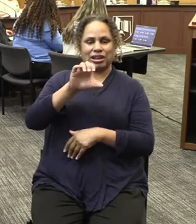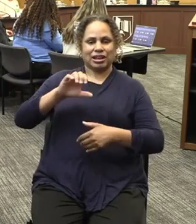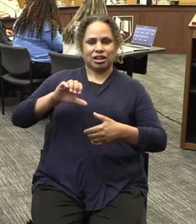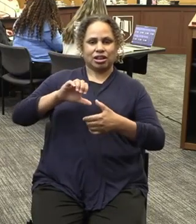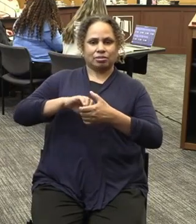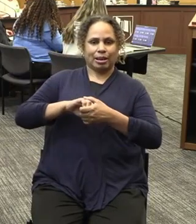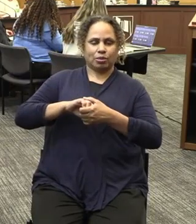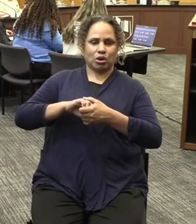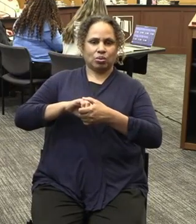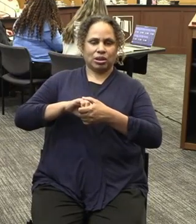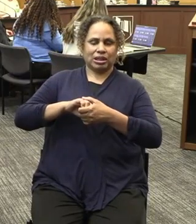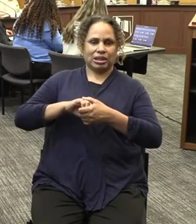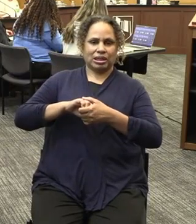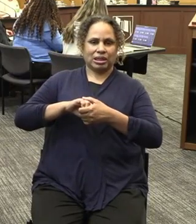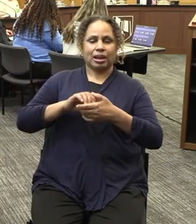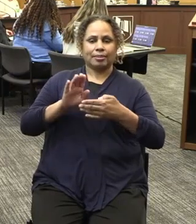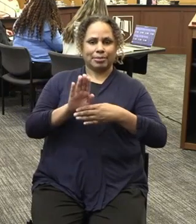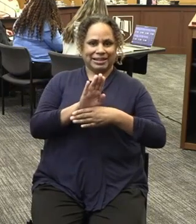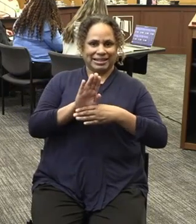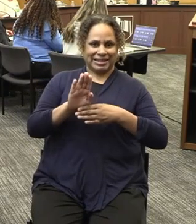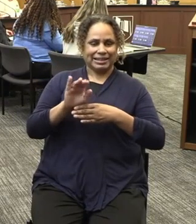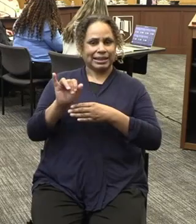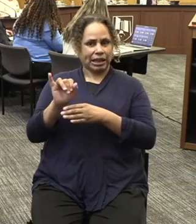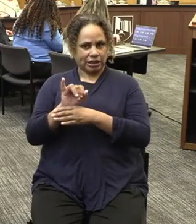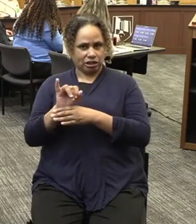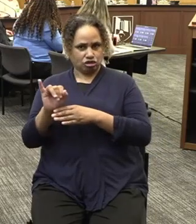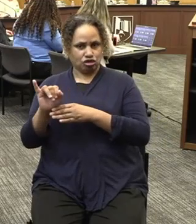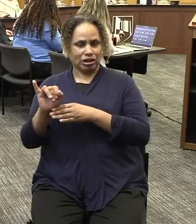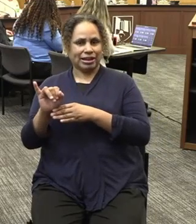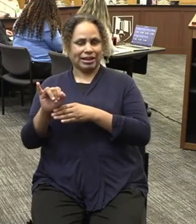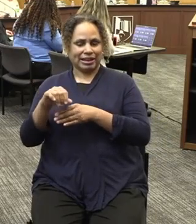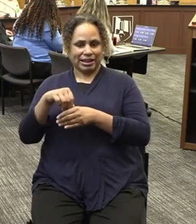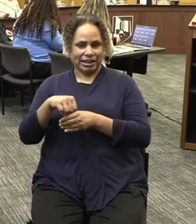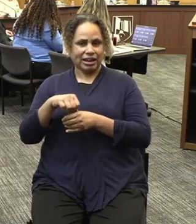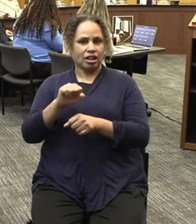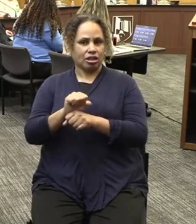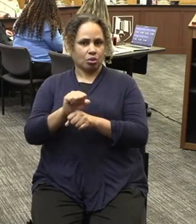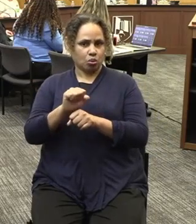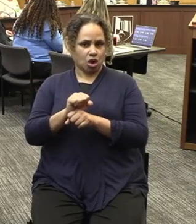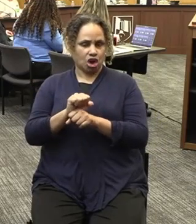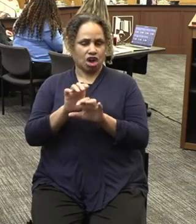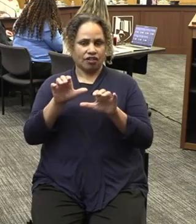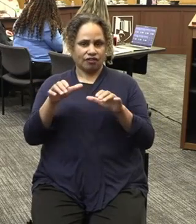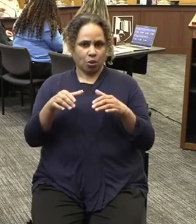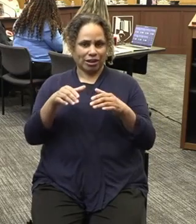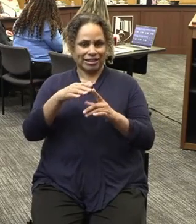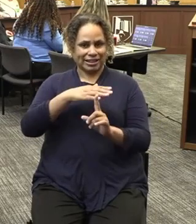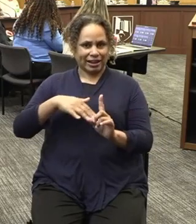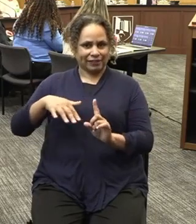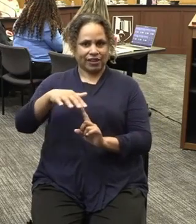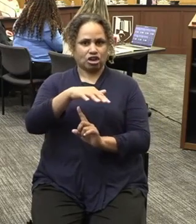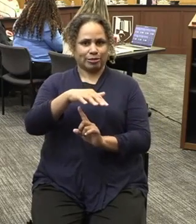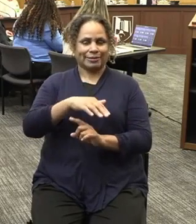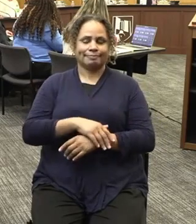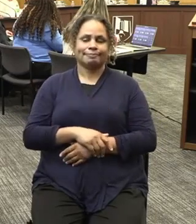with business and industry in the workforce environment.